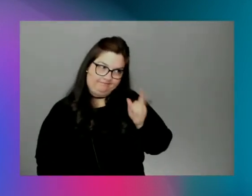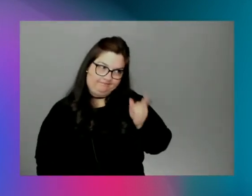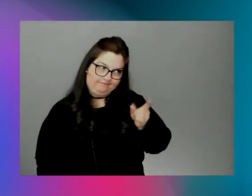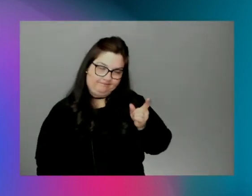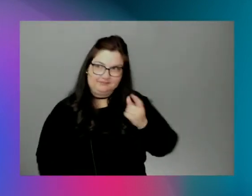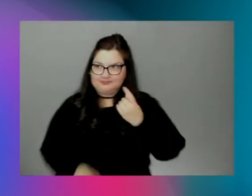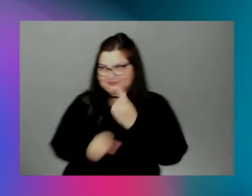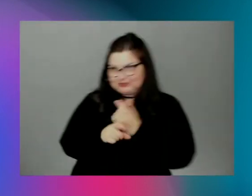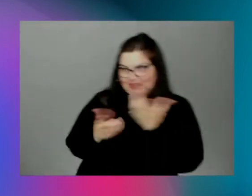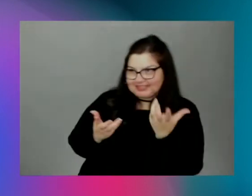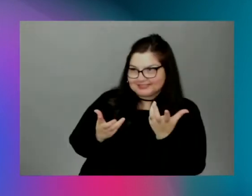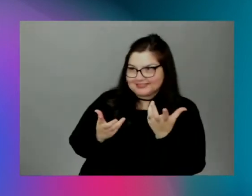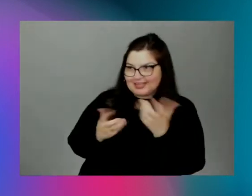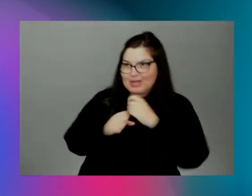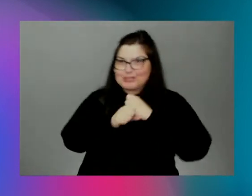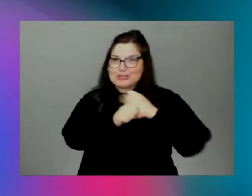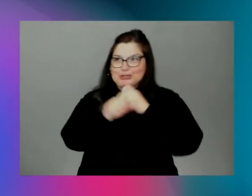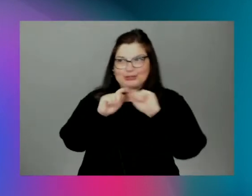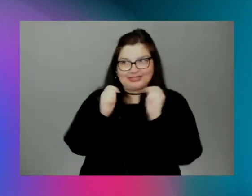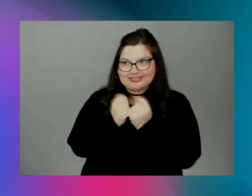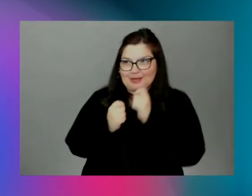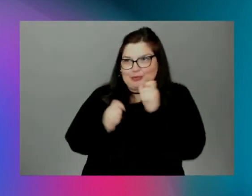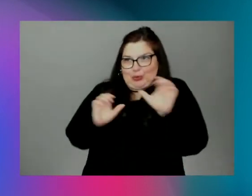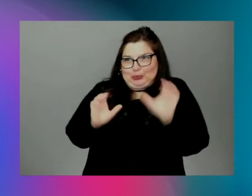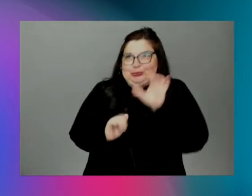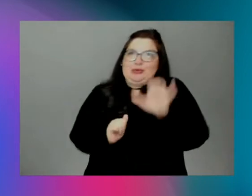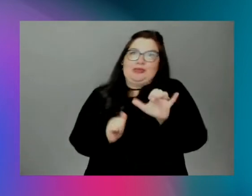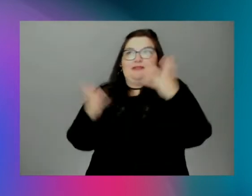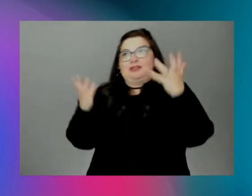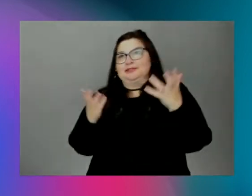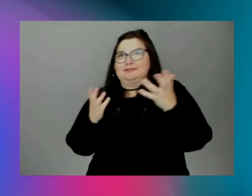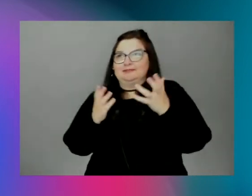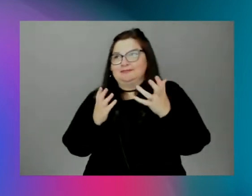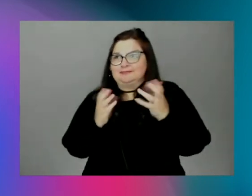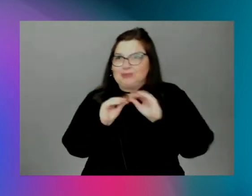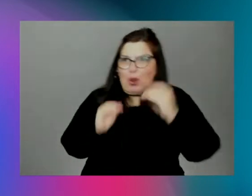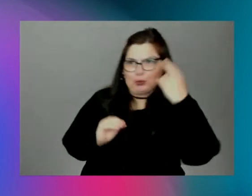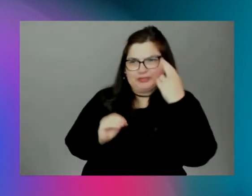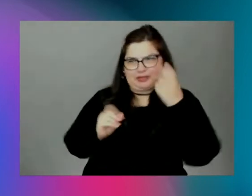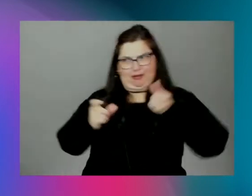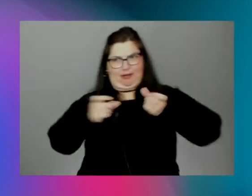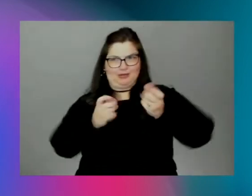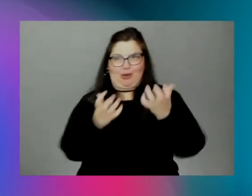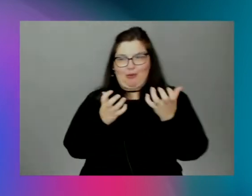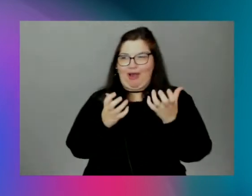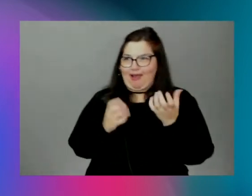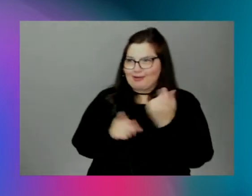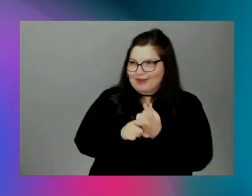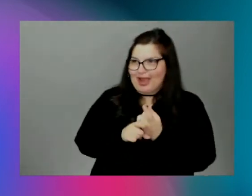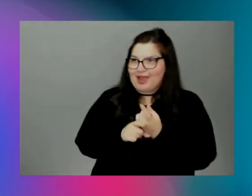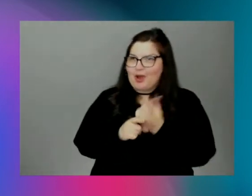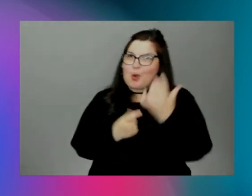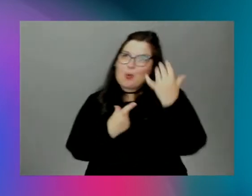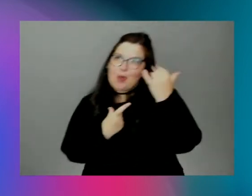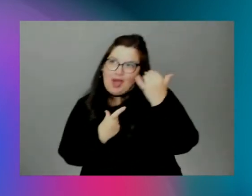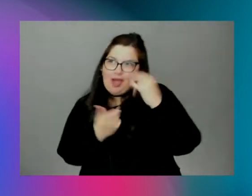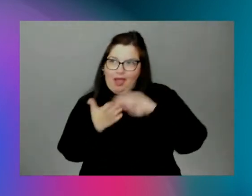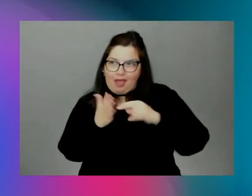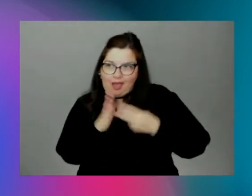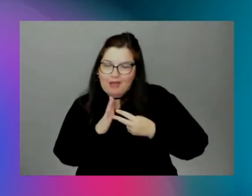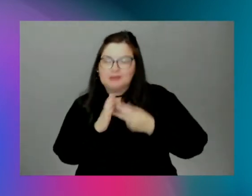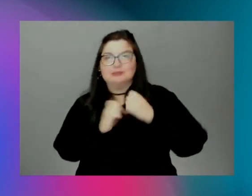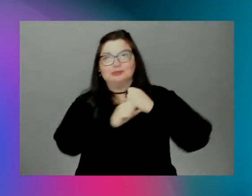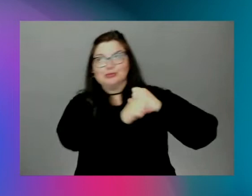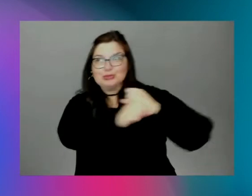The security team doesn't do that just to be controlling. They're doing it to make things secure. Right. But so what's at